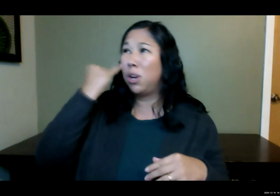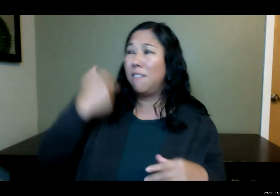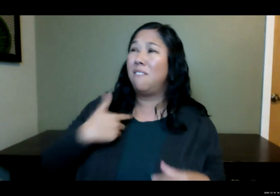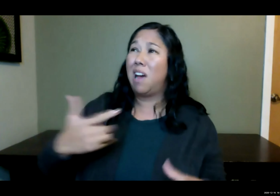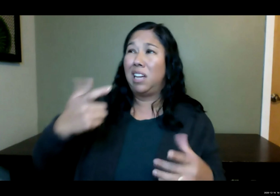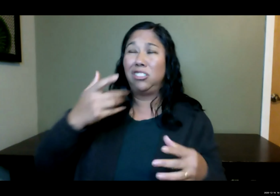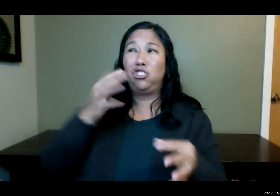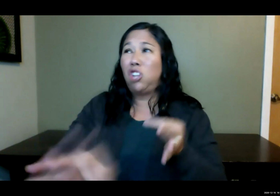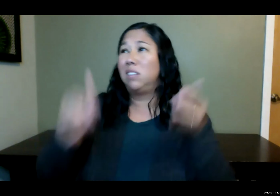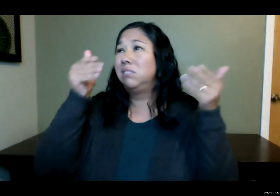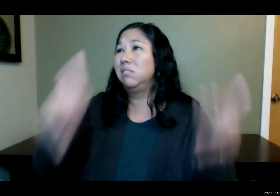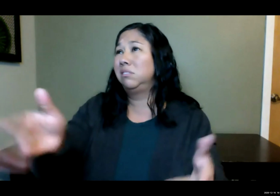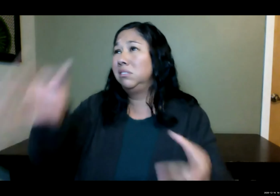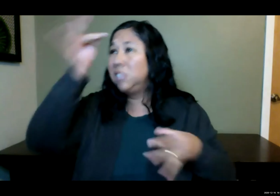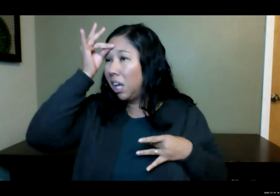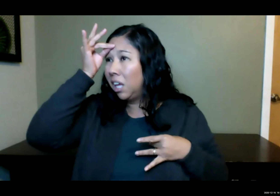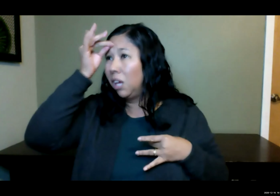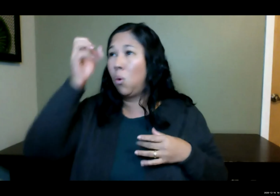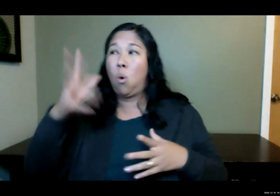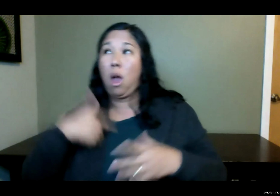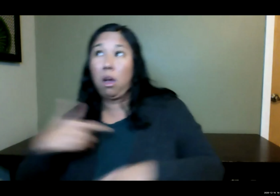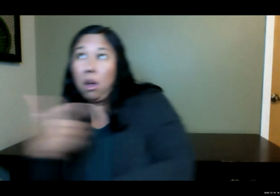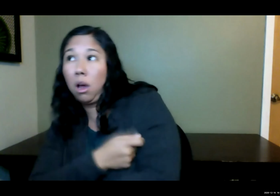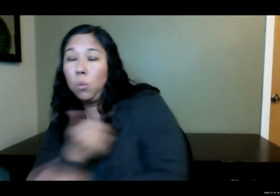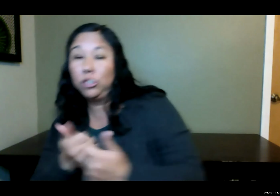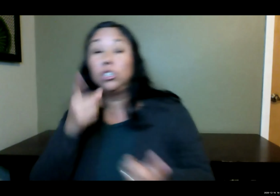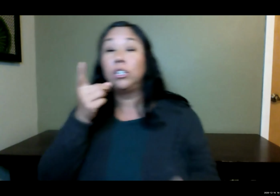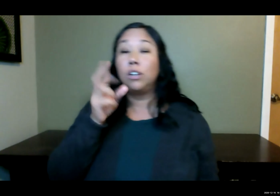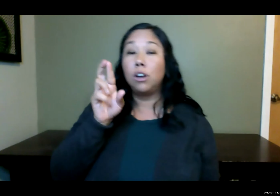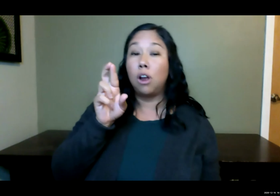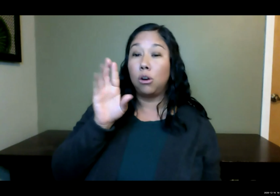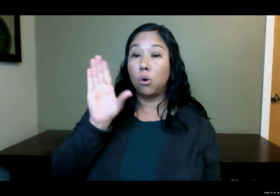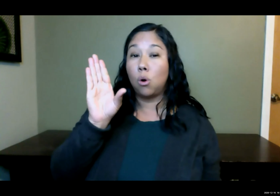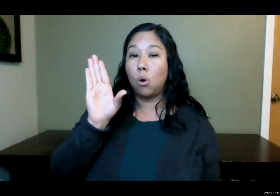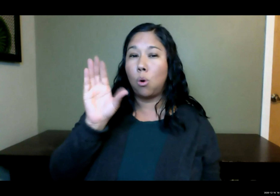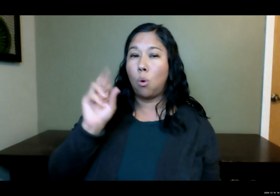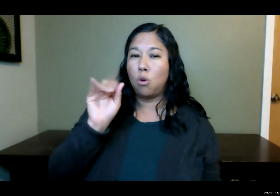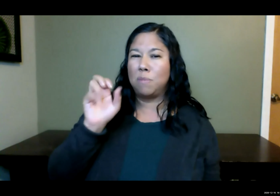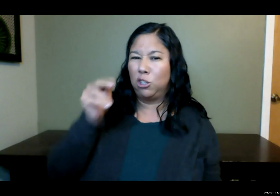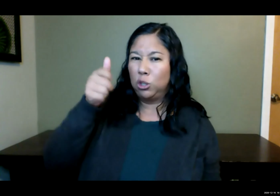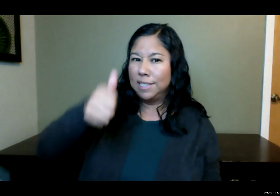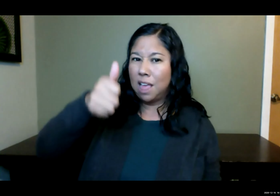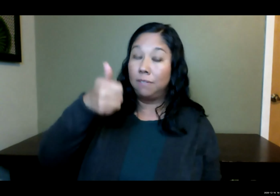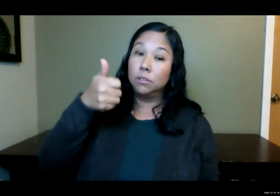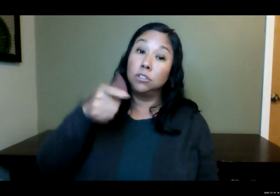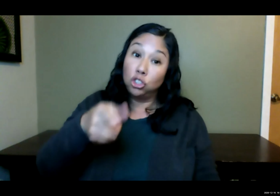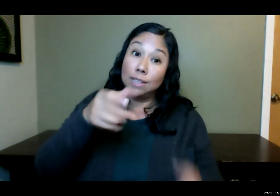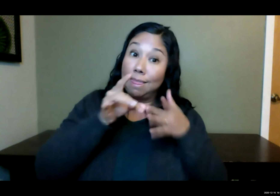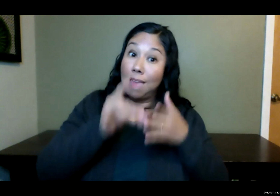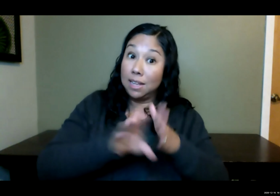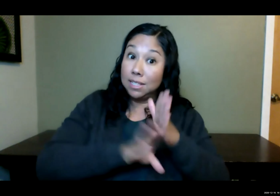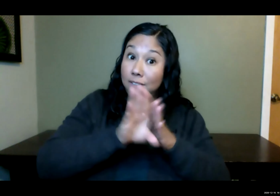get the vaccine. And Dr. Corbett herself, who was the one who led the development of the Moderna vaccine, mentioned